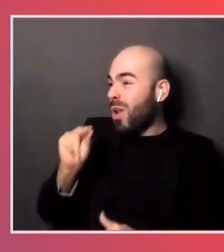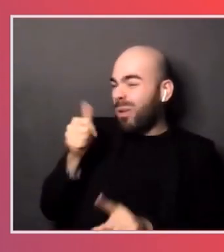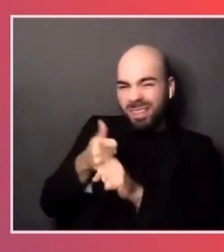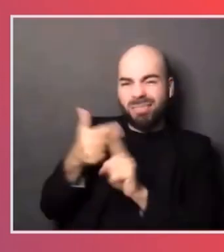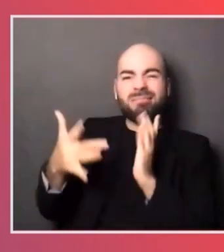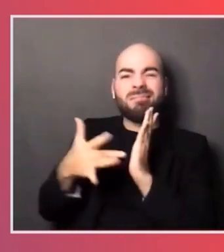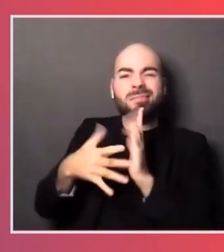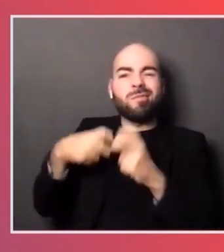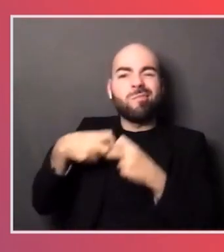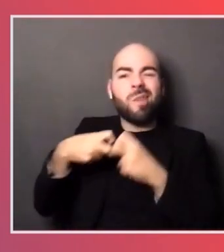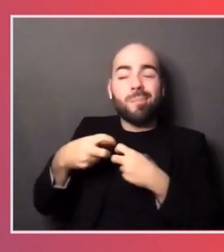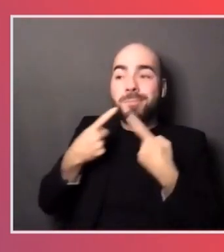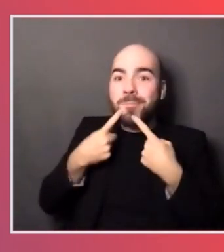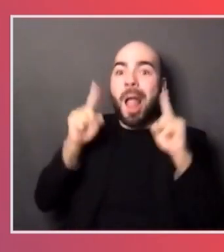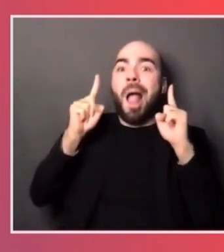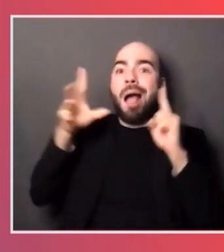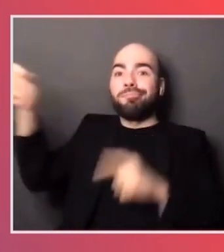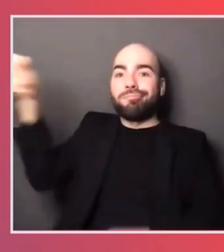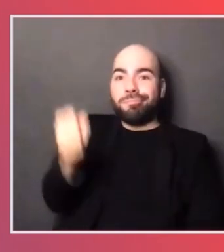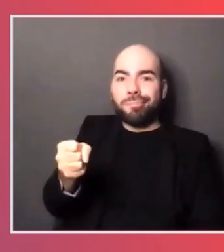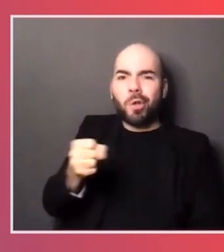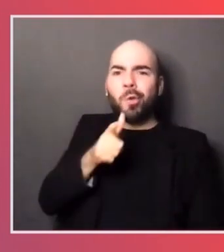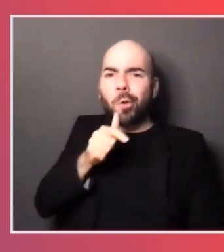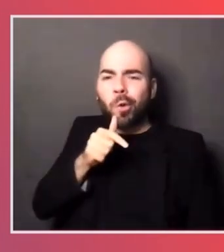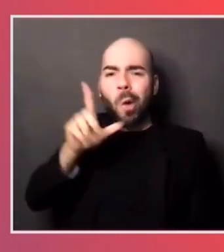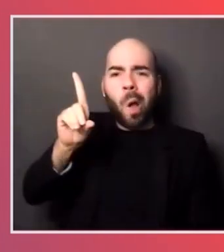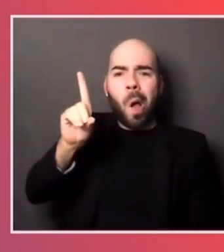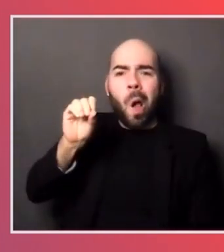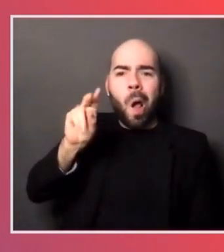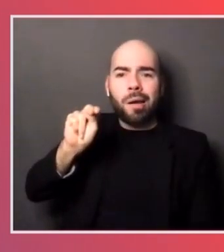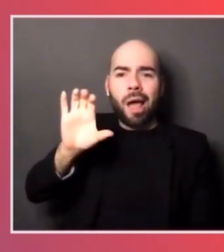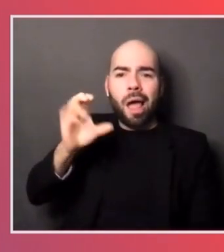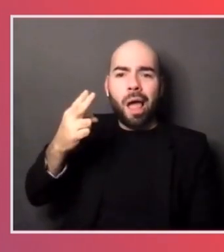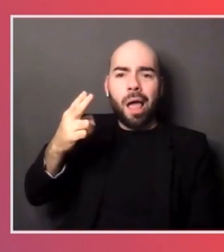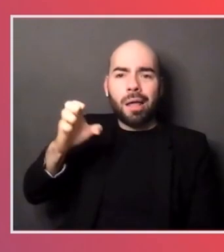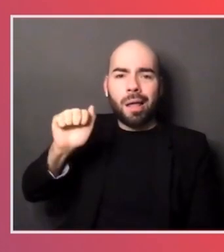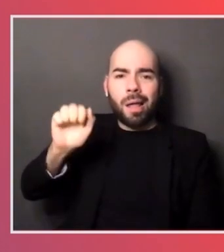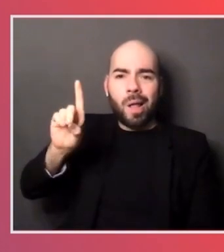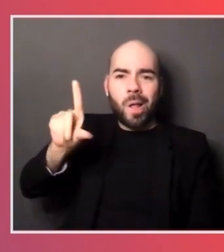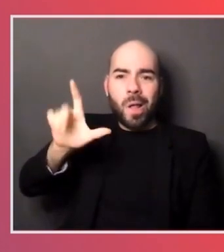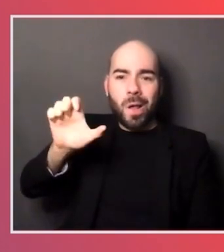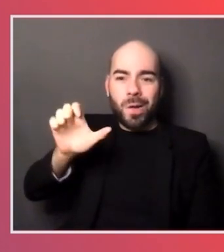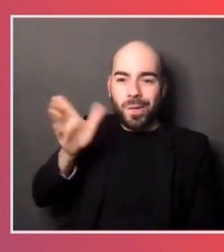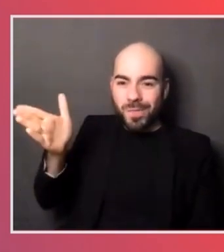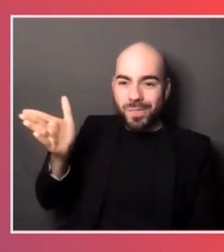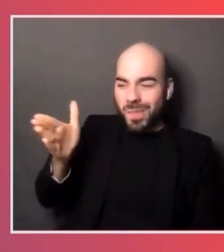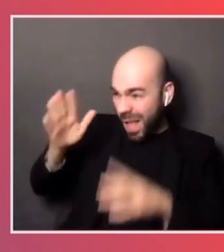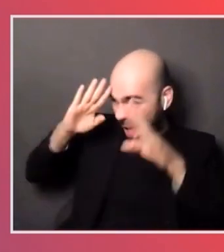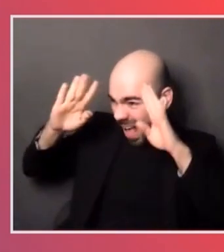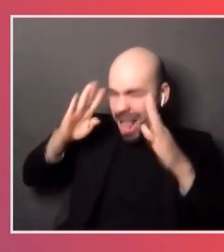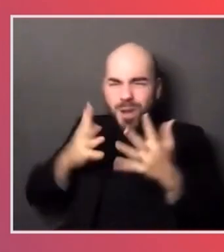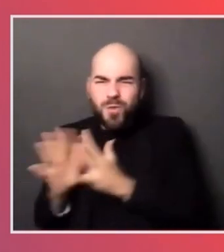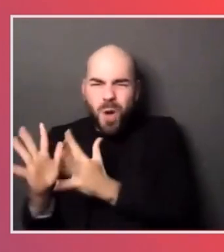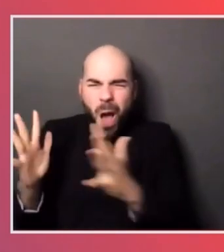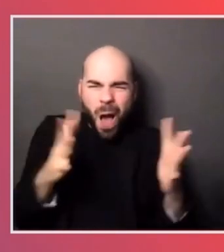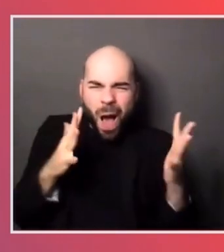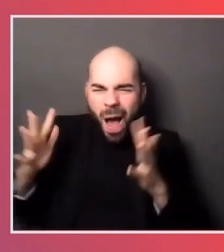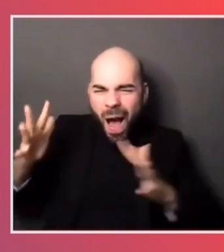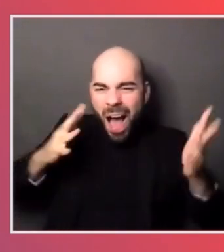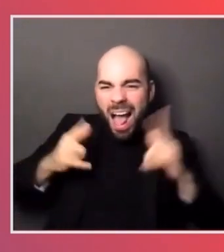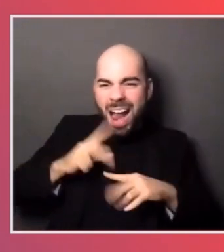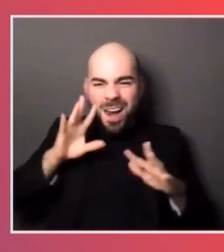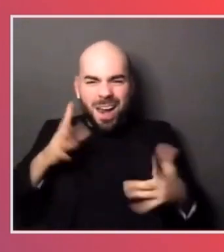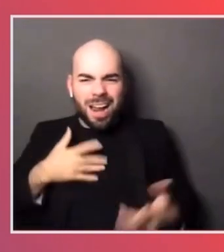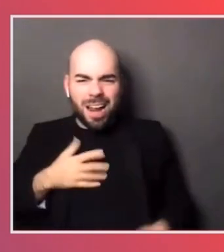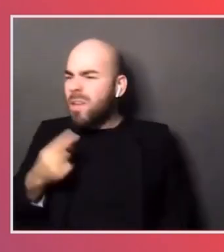Don Cheadle is here, everyone, to join us. Don, are you there? Look at that mustache. All right. What's up, man? You